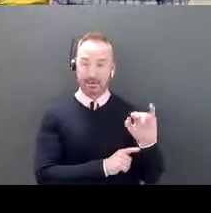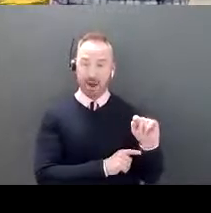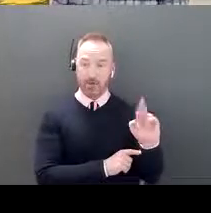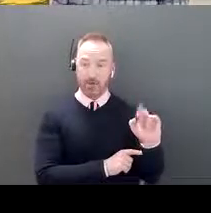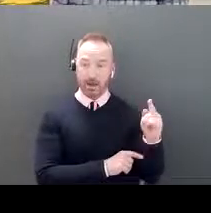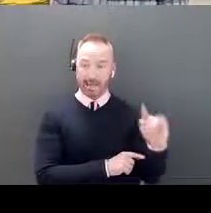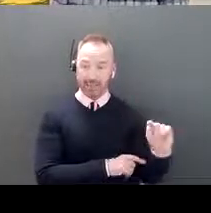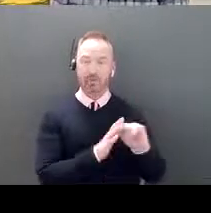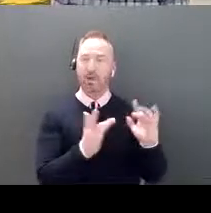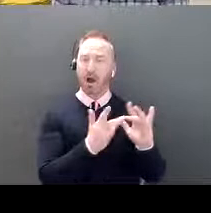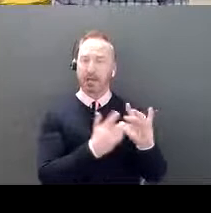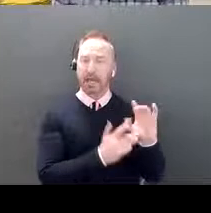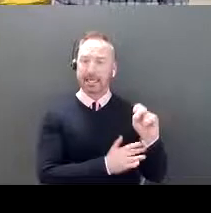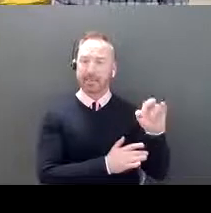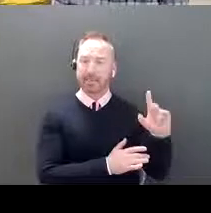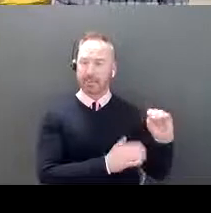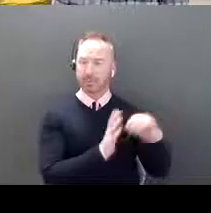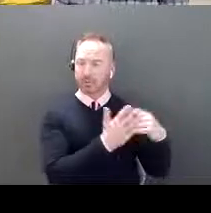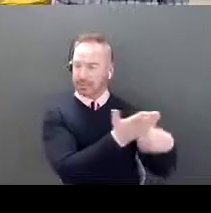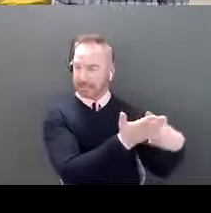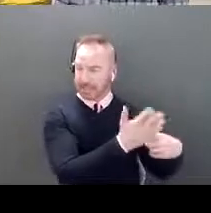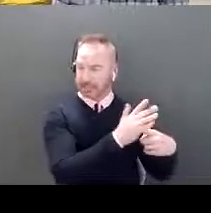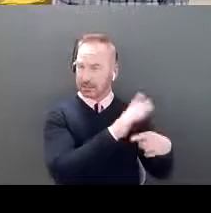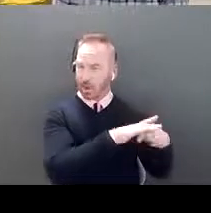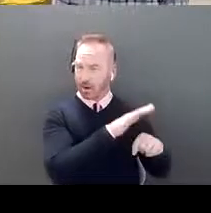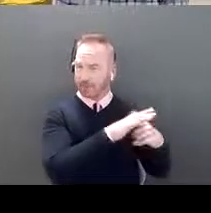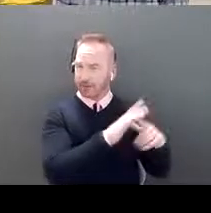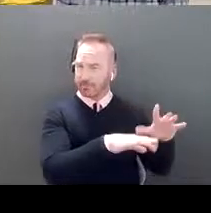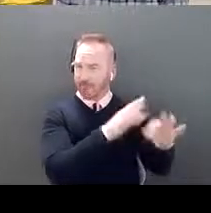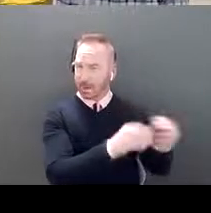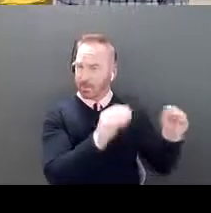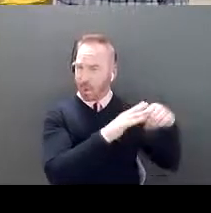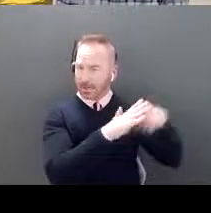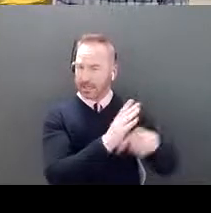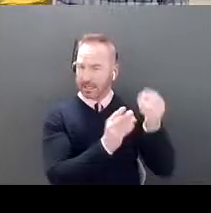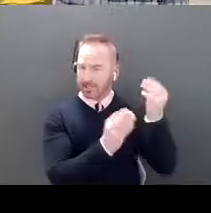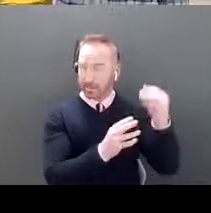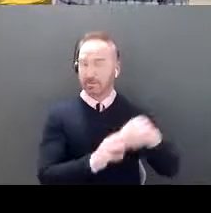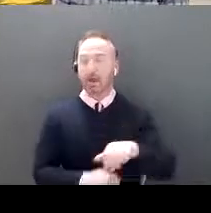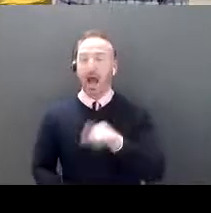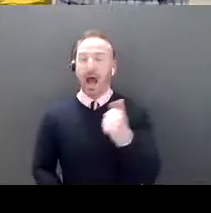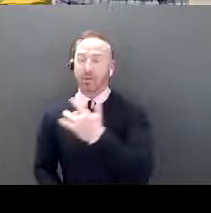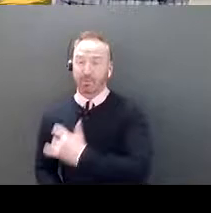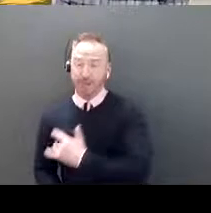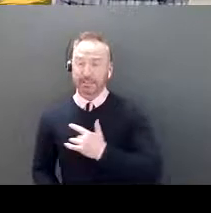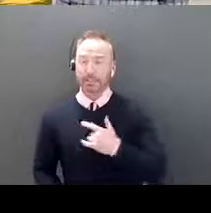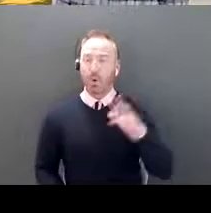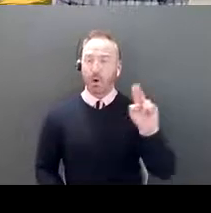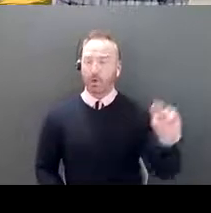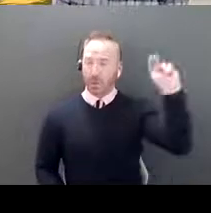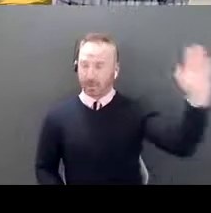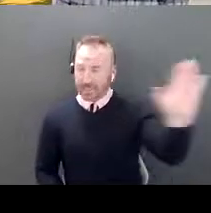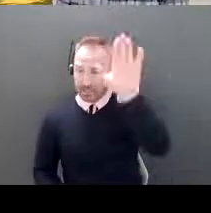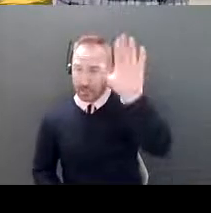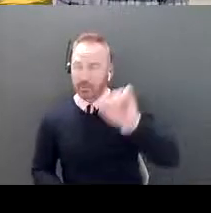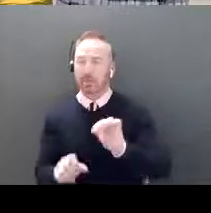it. There are also provincial networks in other provinces and territories that we've worked on this together. You can